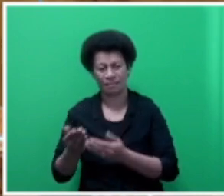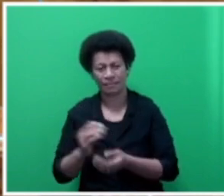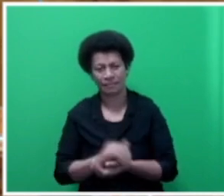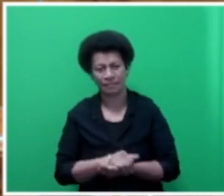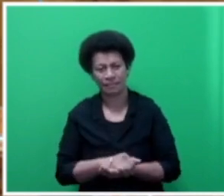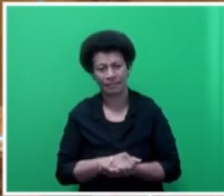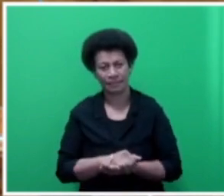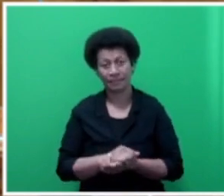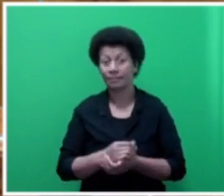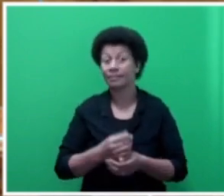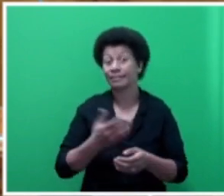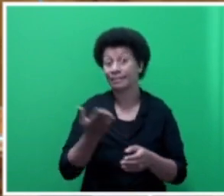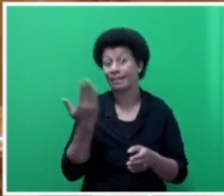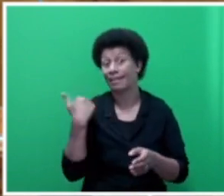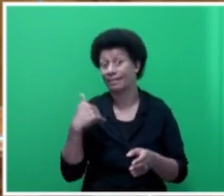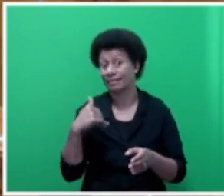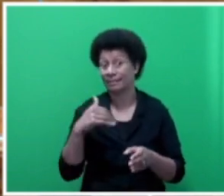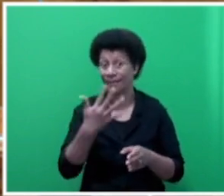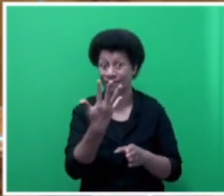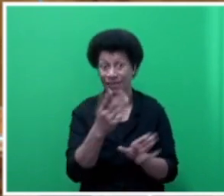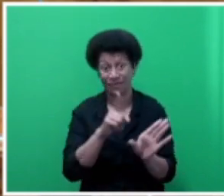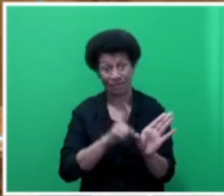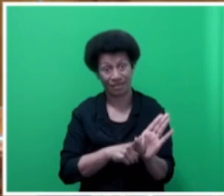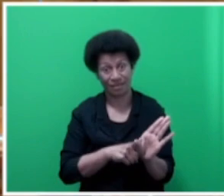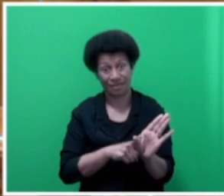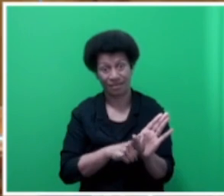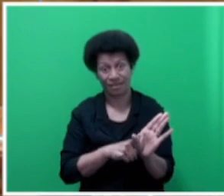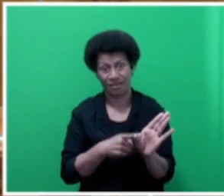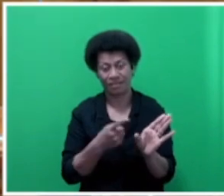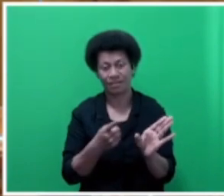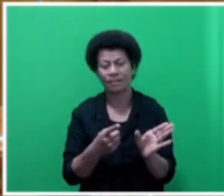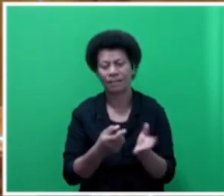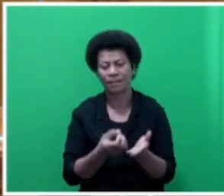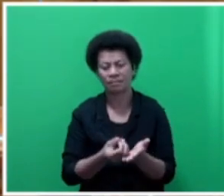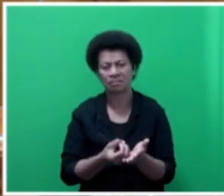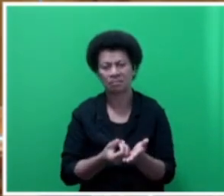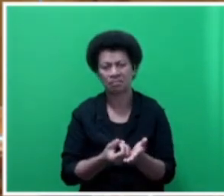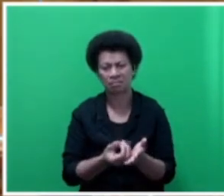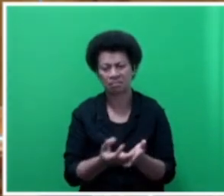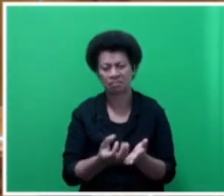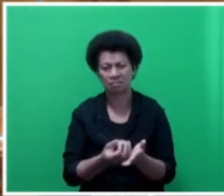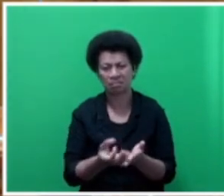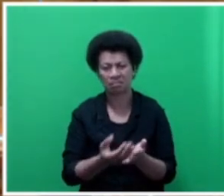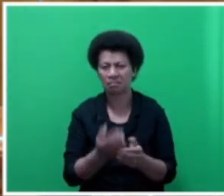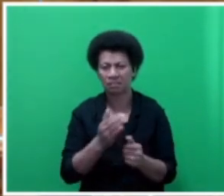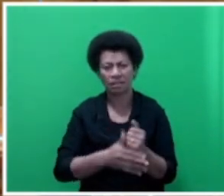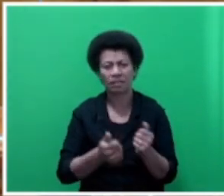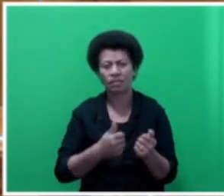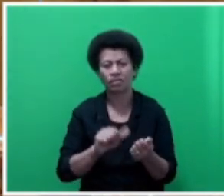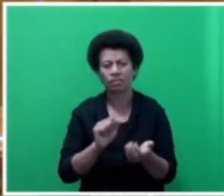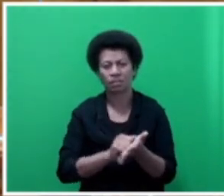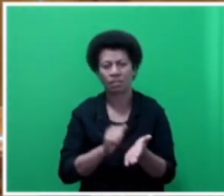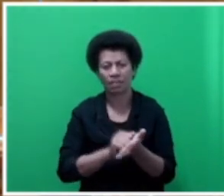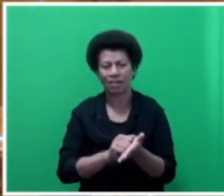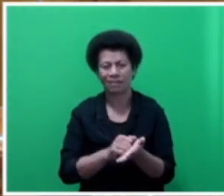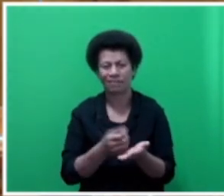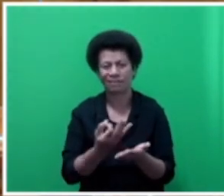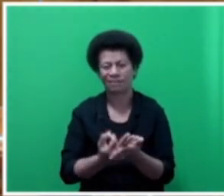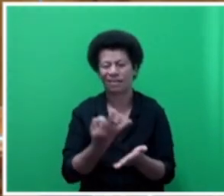in the last 5 years, on average, have underspent or did not utilize funds allocated to